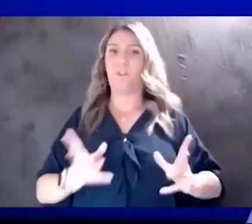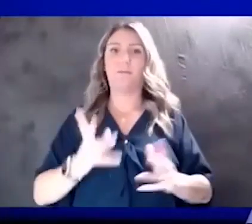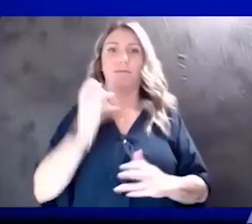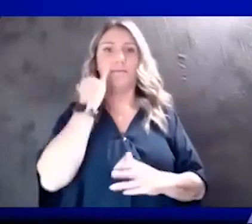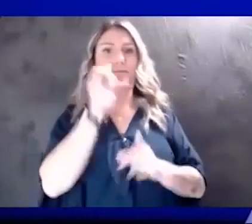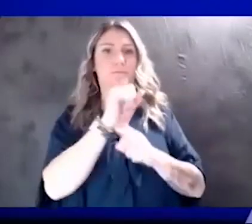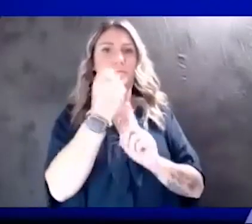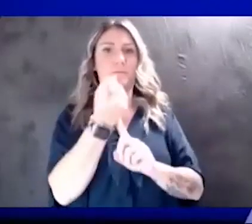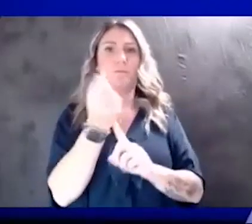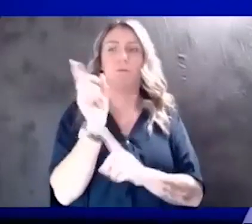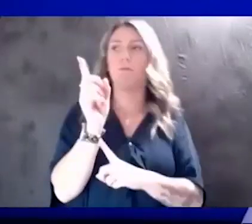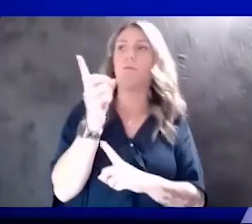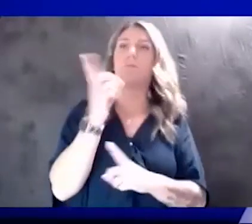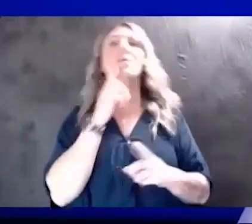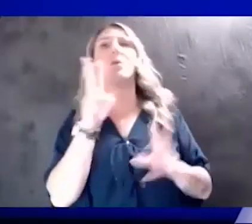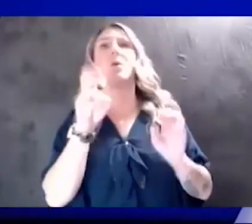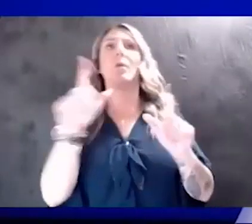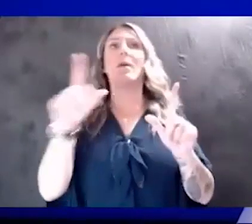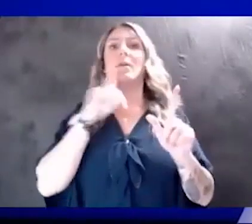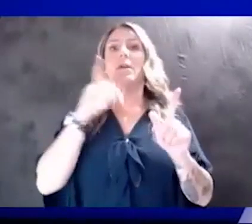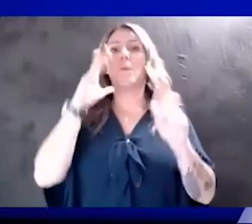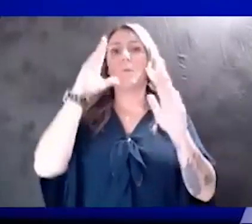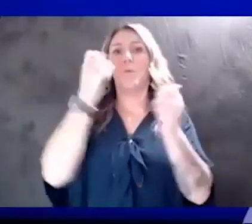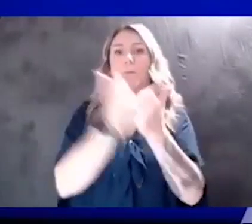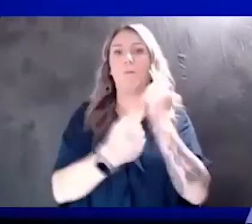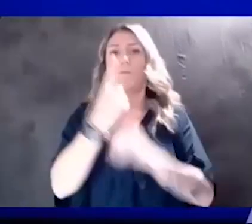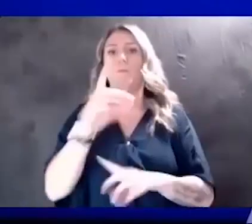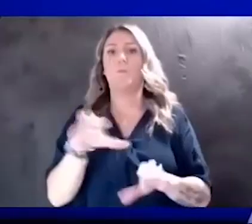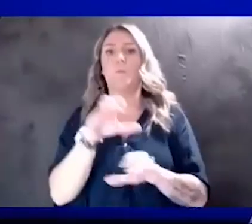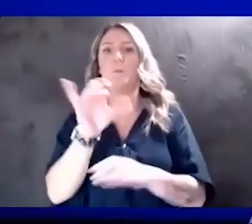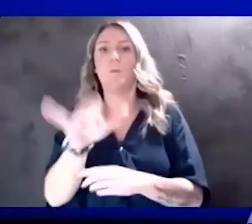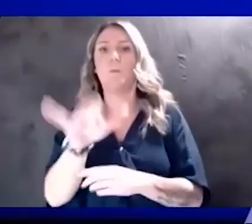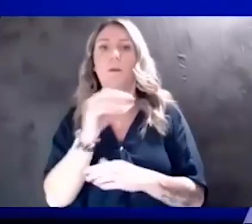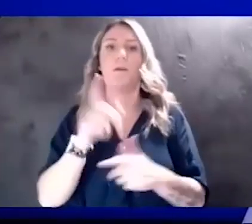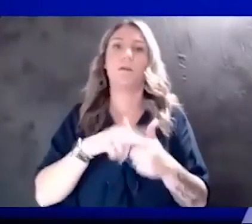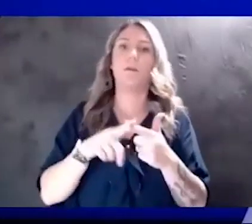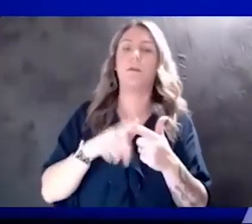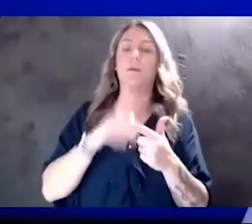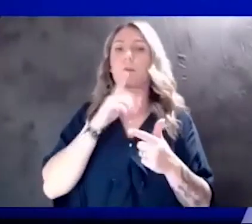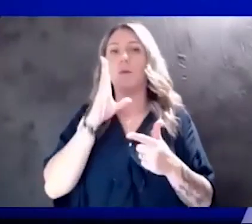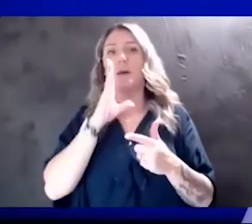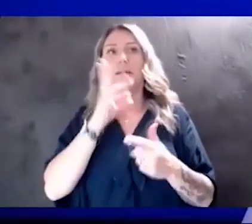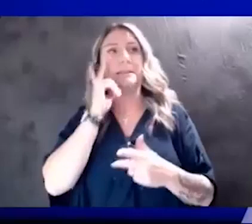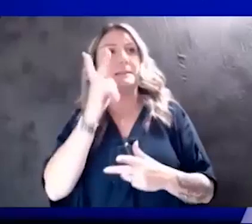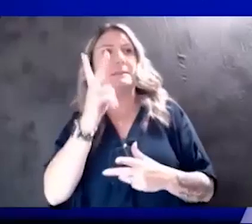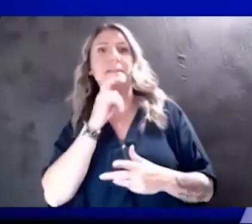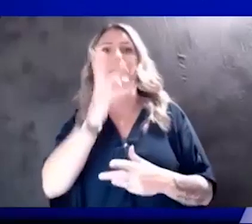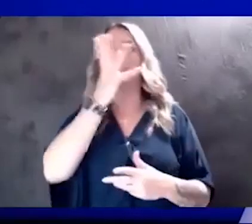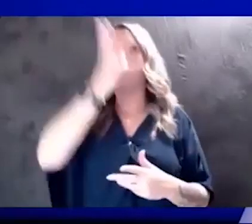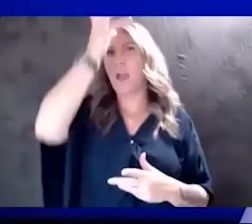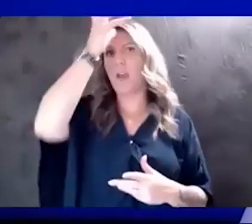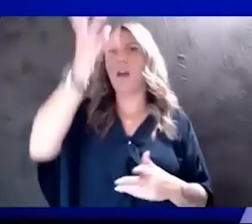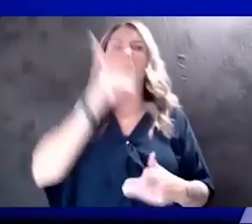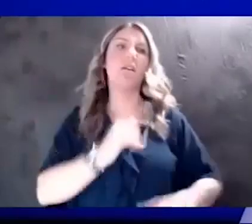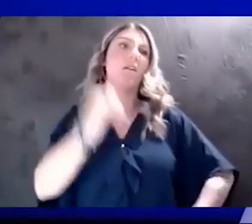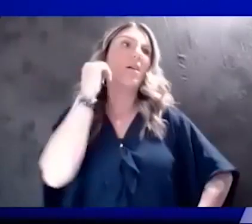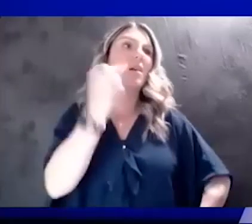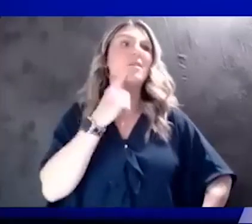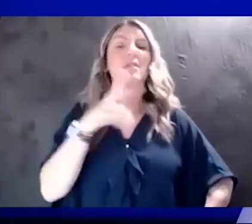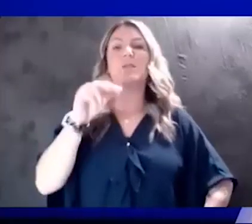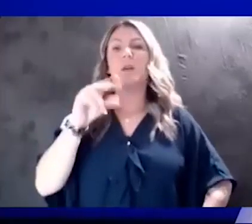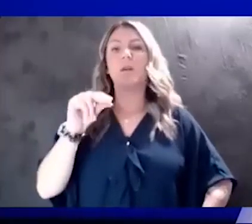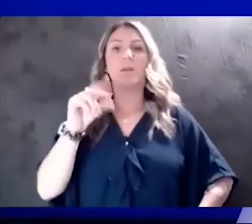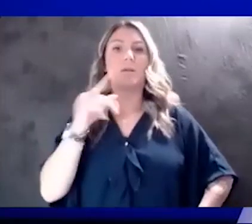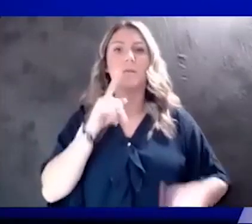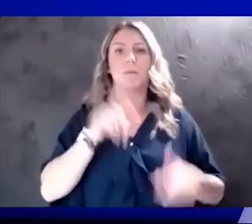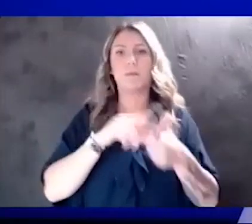it's, well, we're hoping everybody will do it, and then we're going to run into where, parents aren't wanting it to happen, and then, yeah, you can't do everything possible to